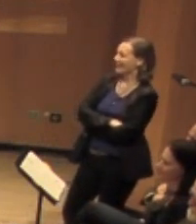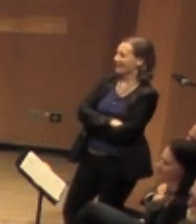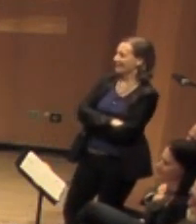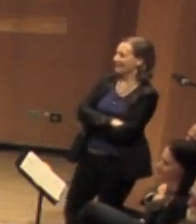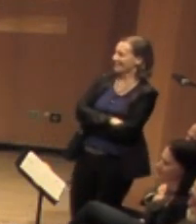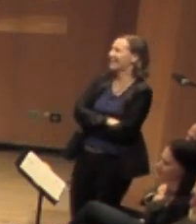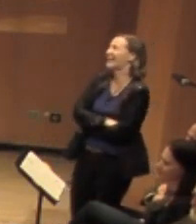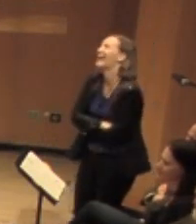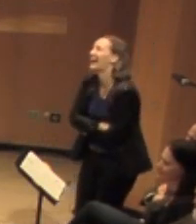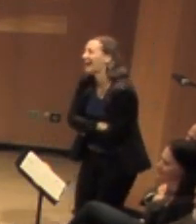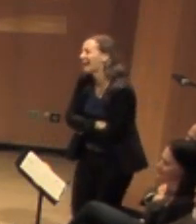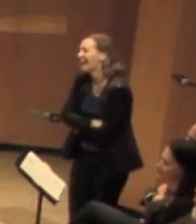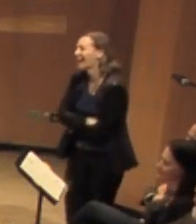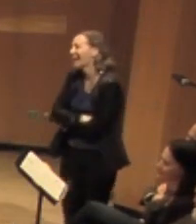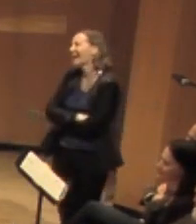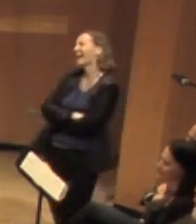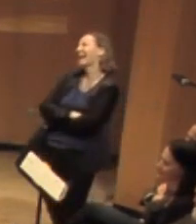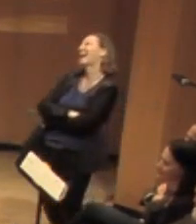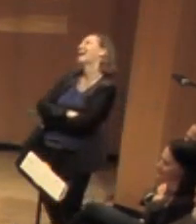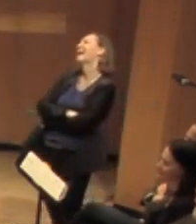alternative choice for the